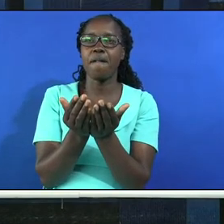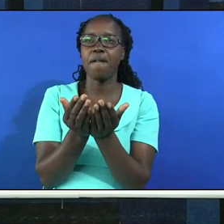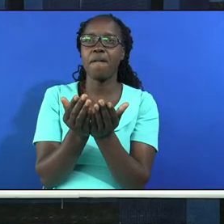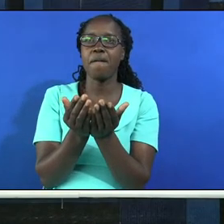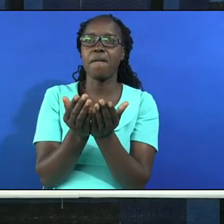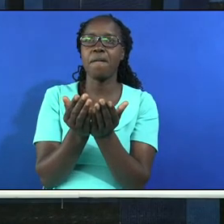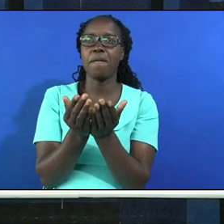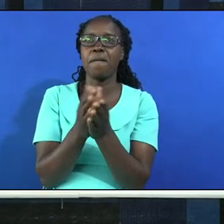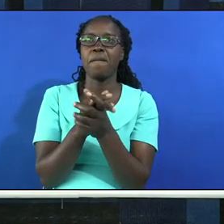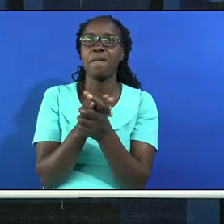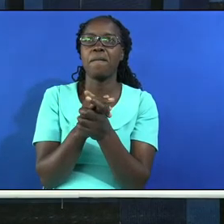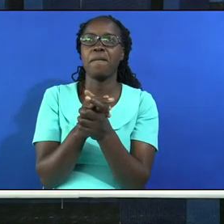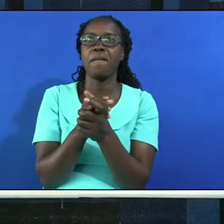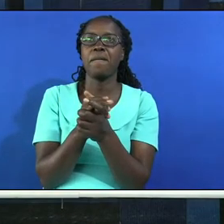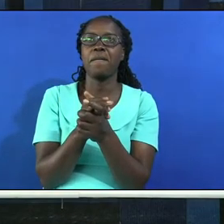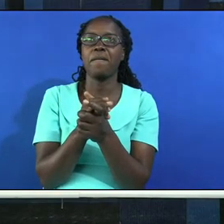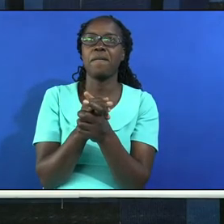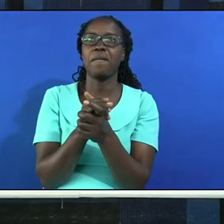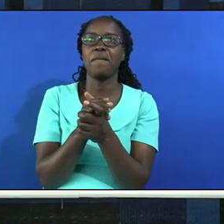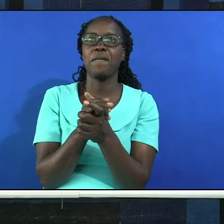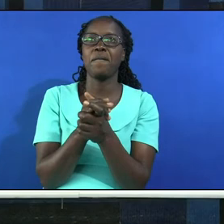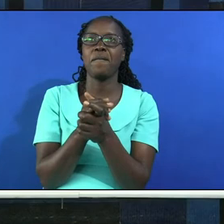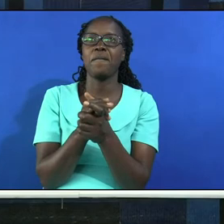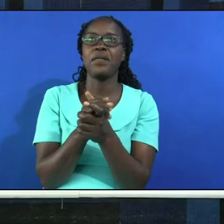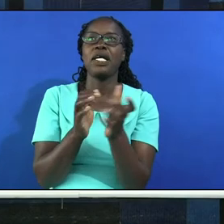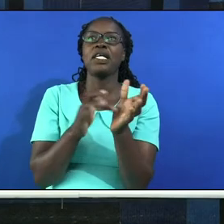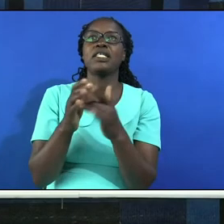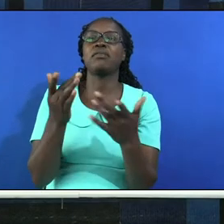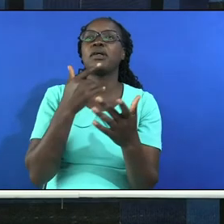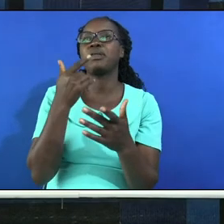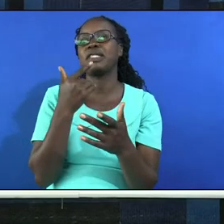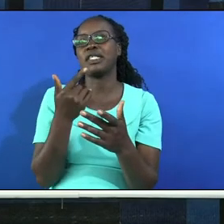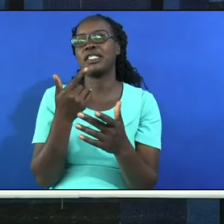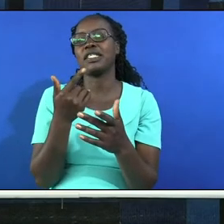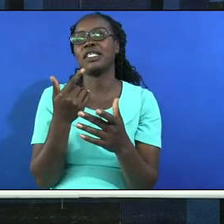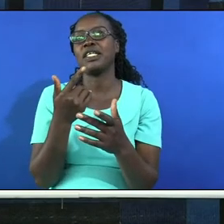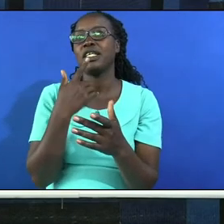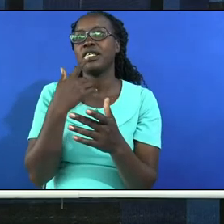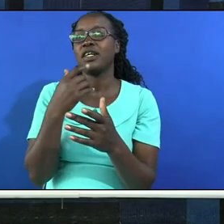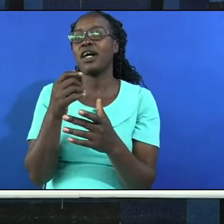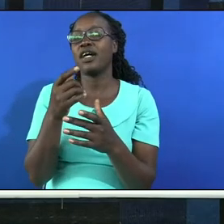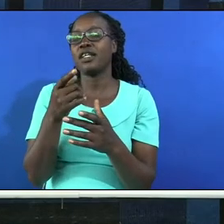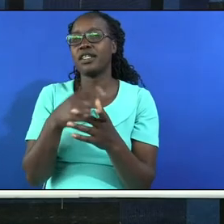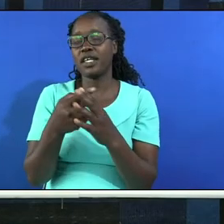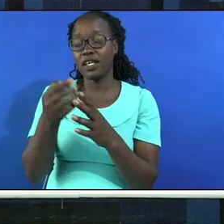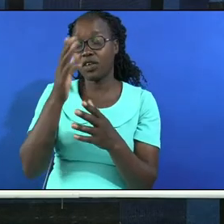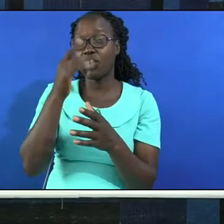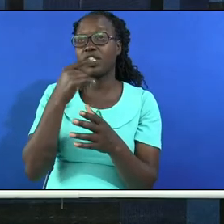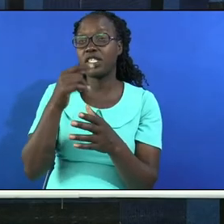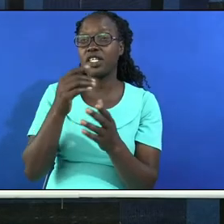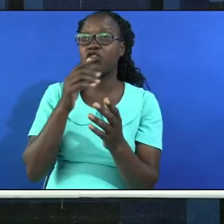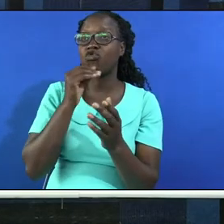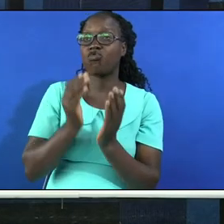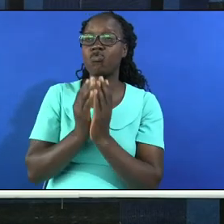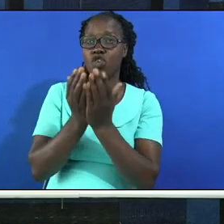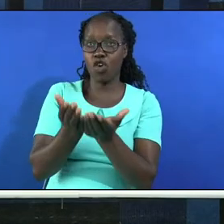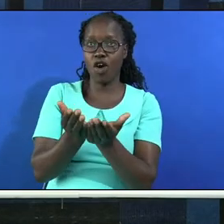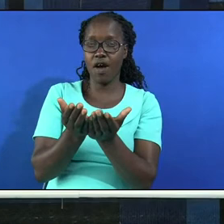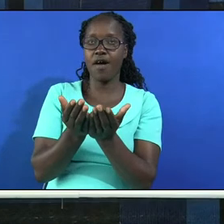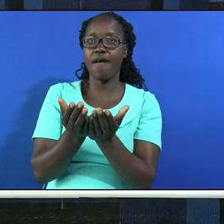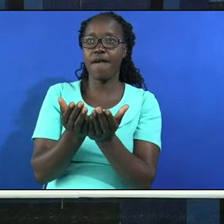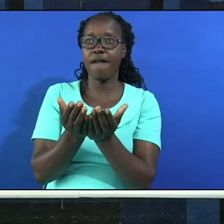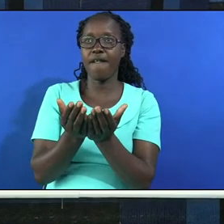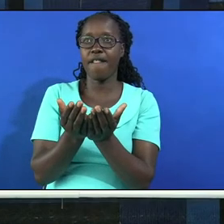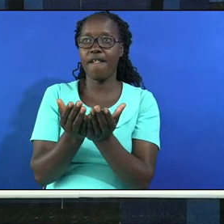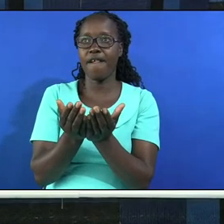14. Genesis chapter 6, verse 13 and 14. The Bible says, so God said to Noah. God said